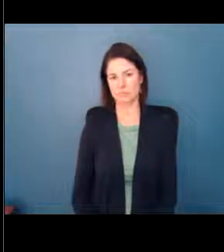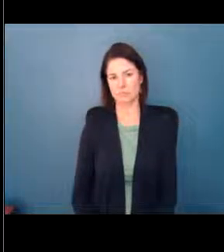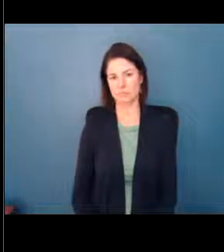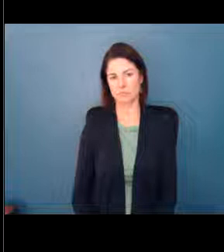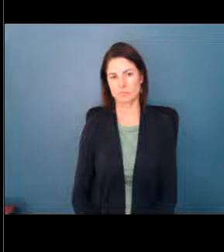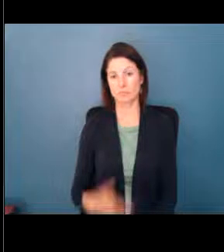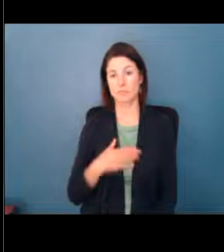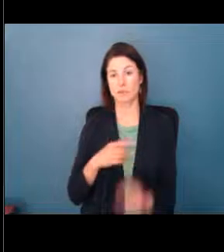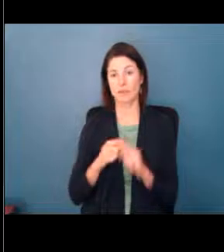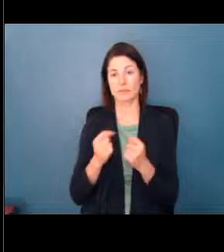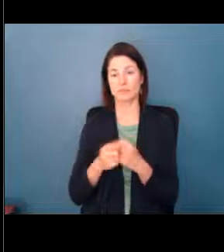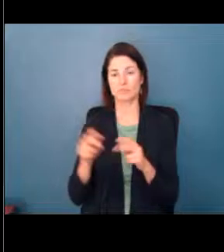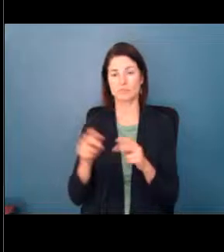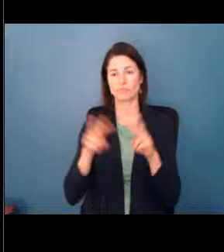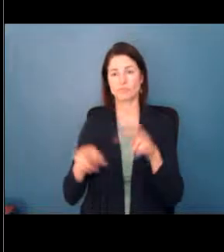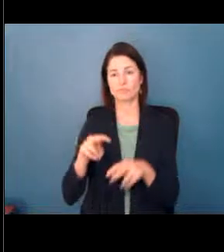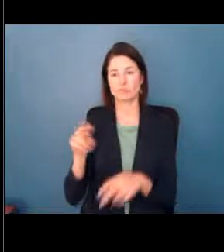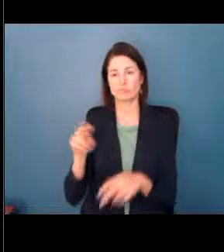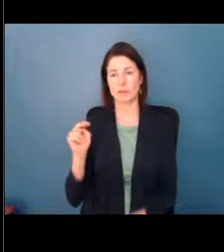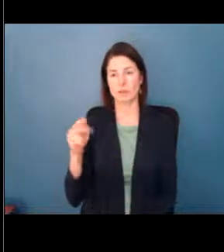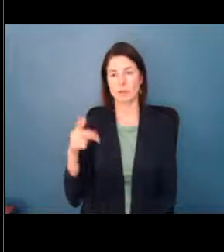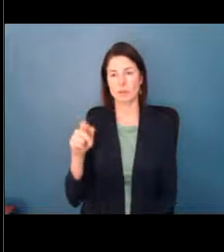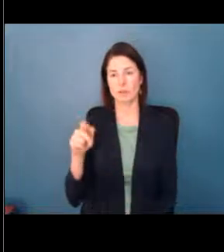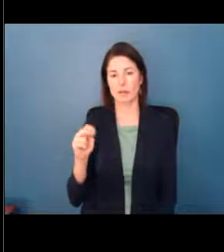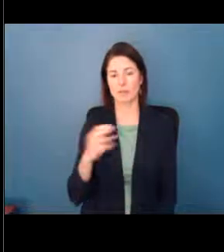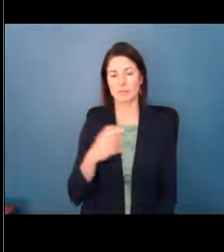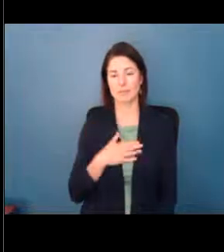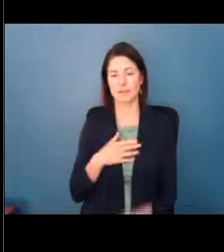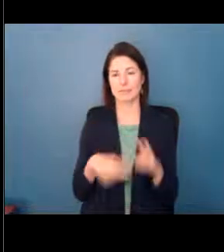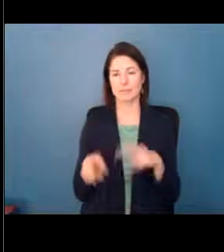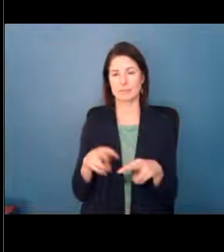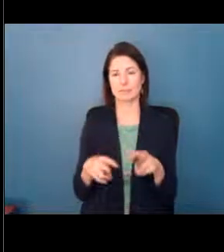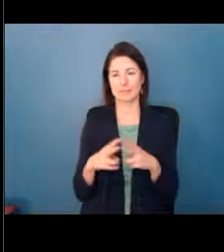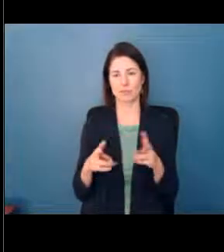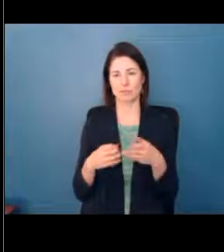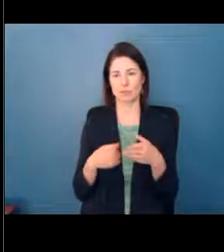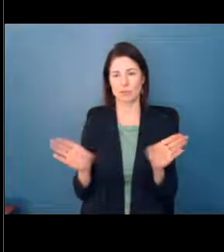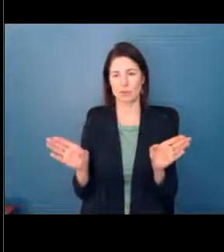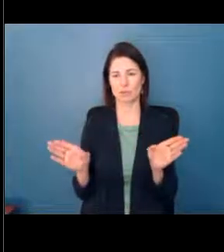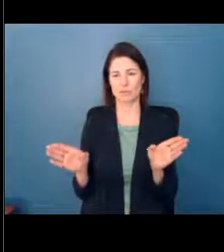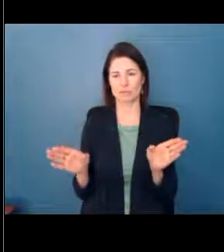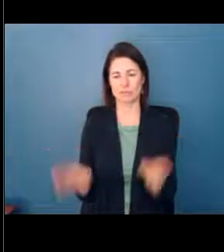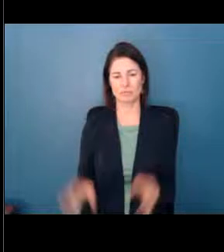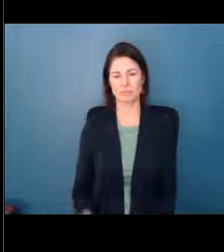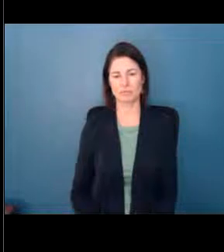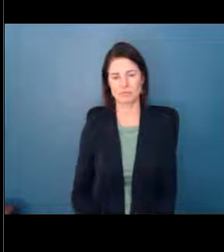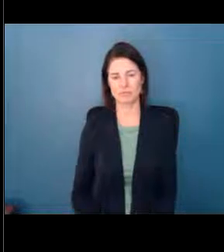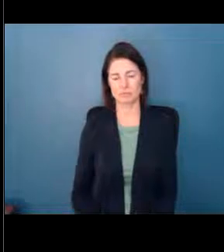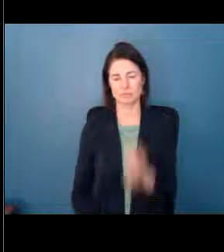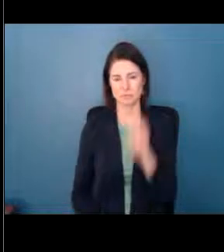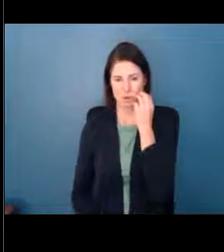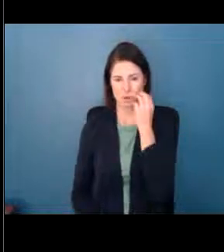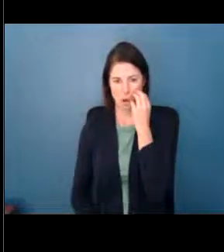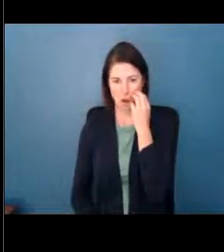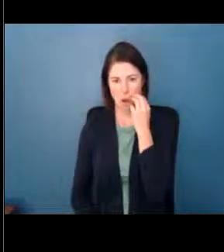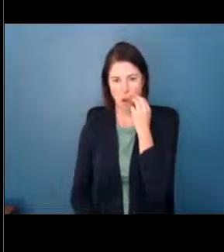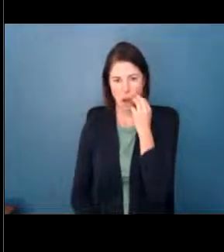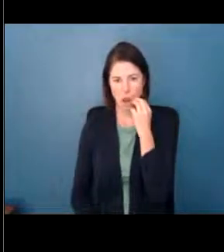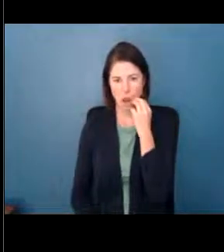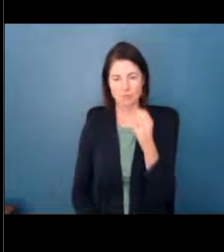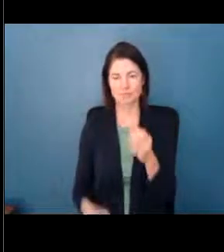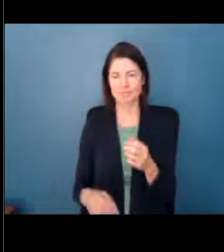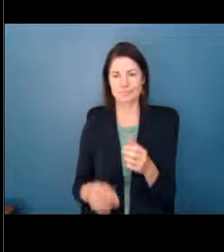and my assessment of that is it's very broad and doesn't really drill into quality of